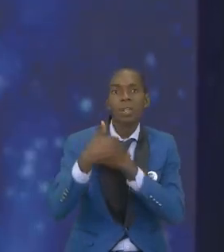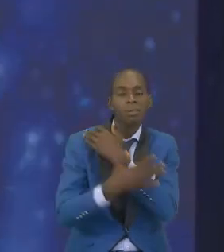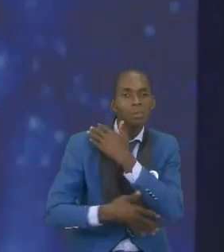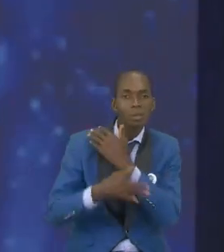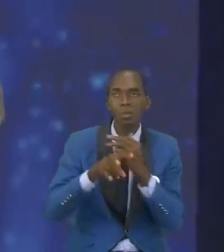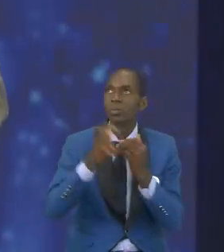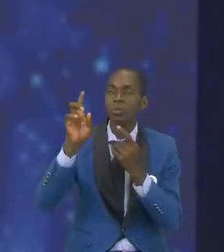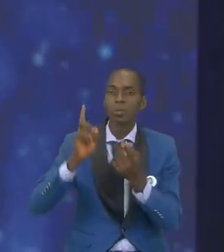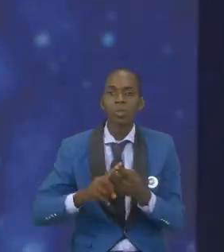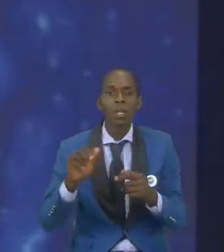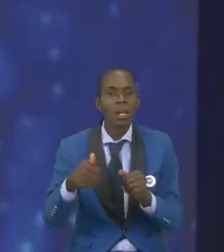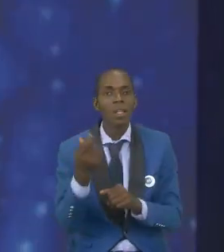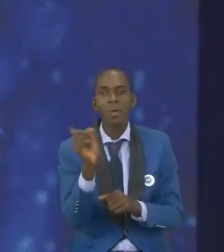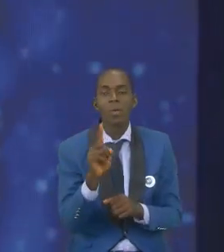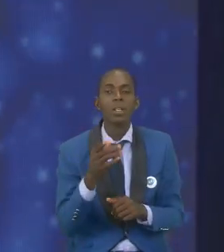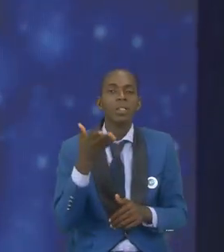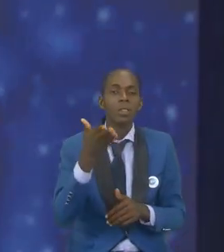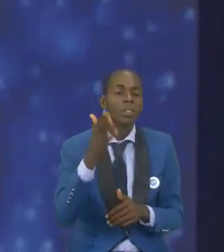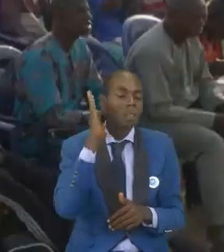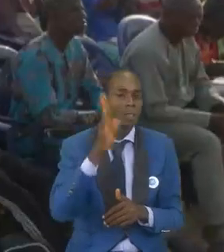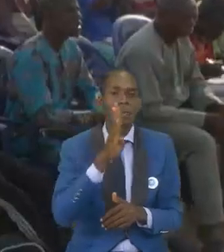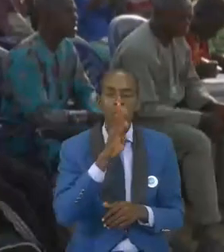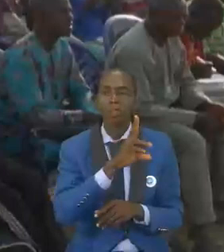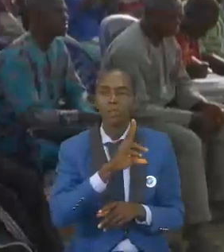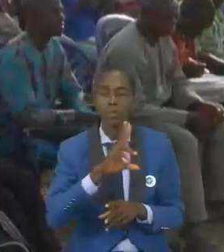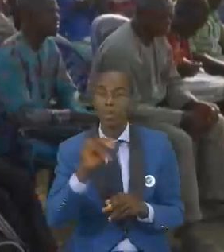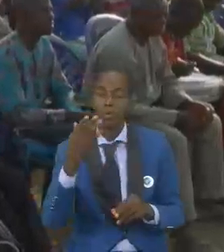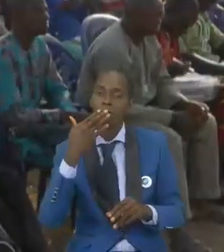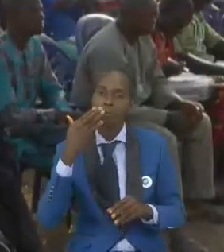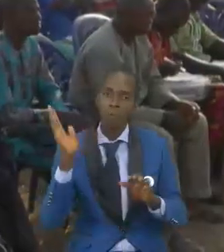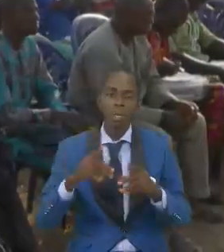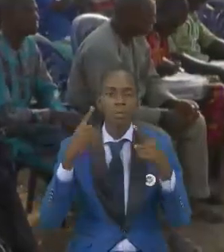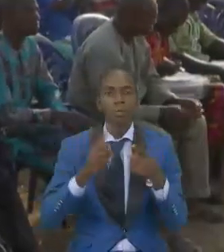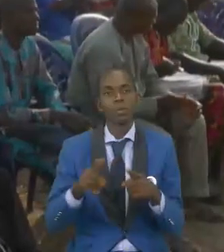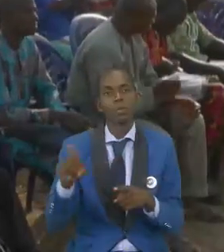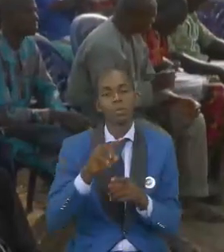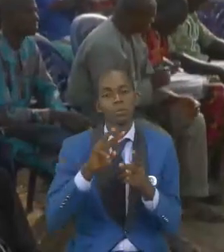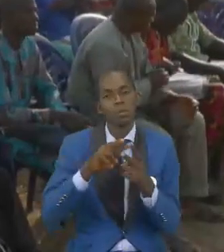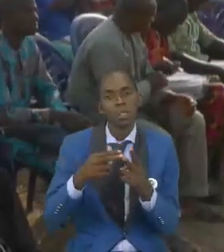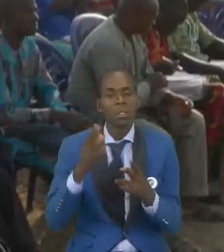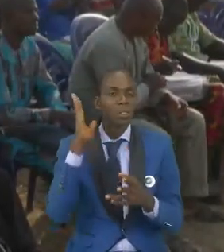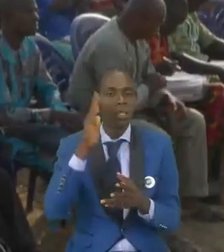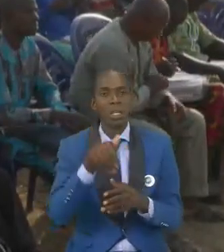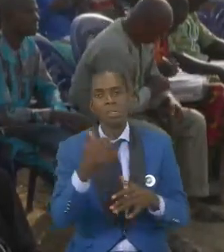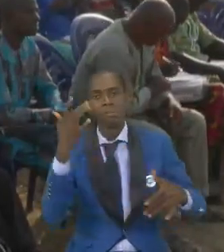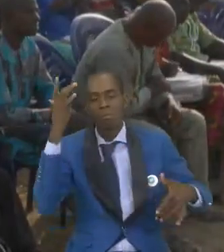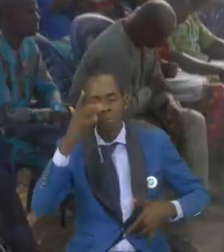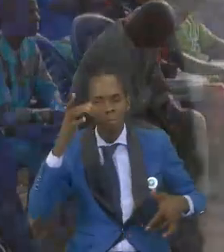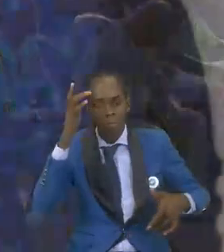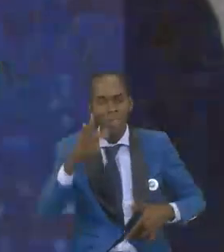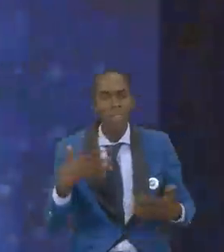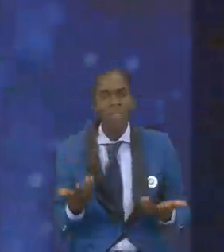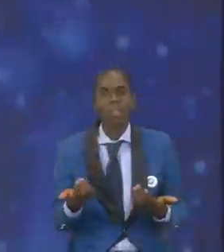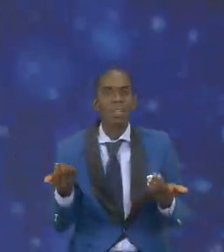anywhere, there shall no evil befall thee. Neither shall any plague, any disease, any sickness,